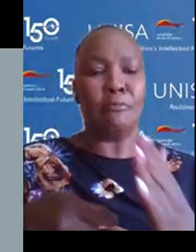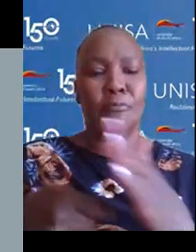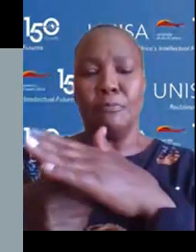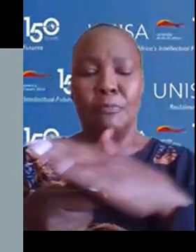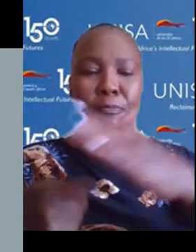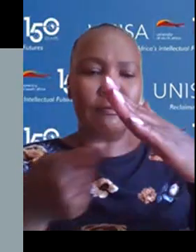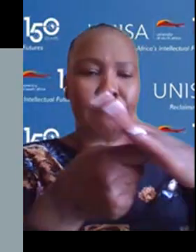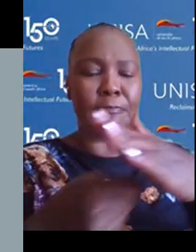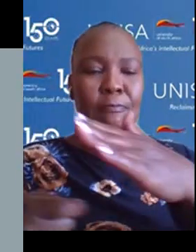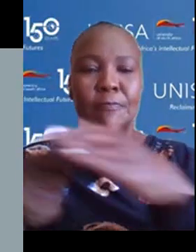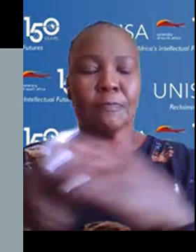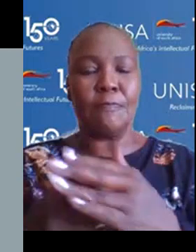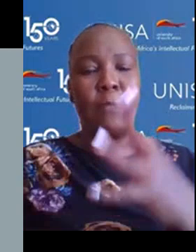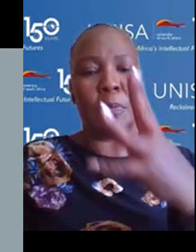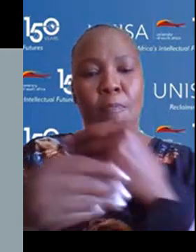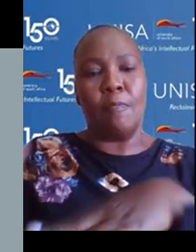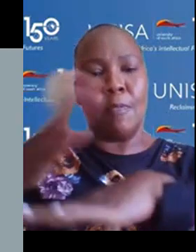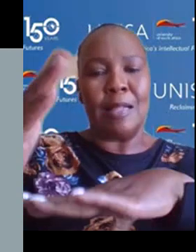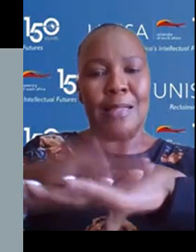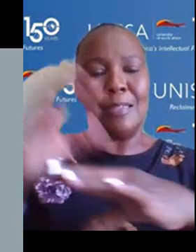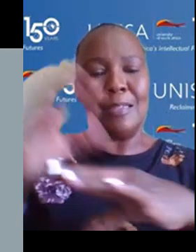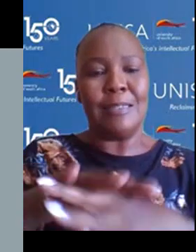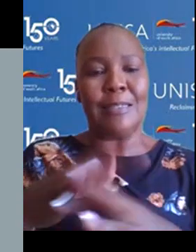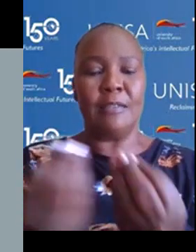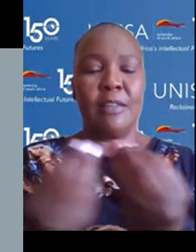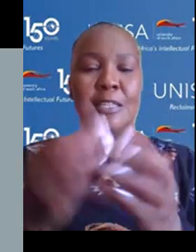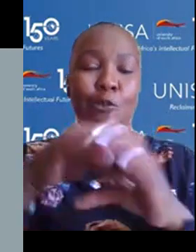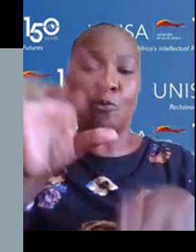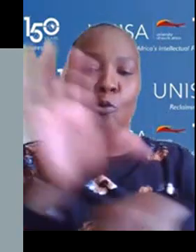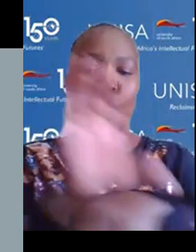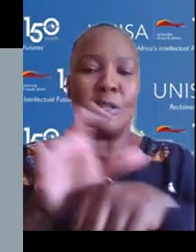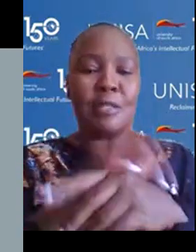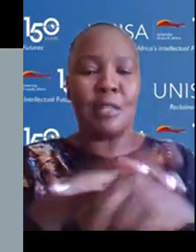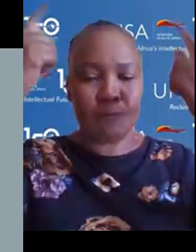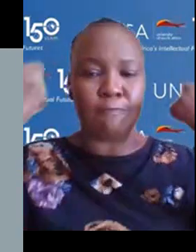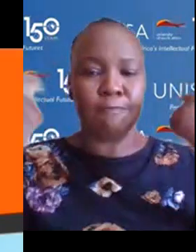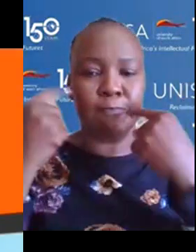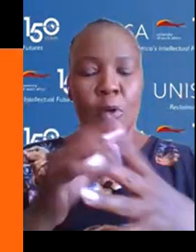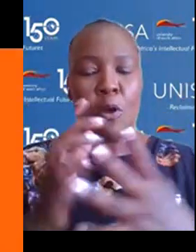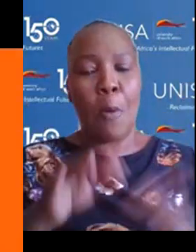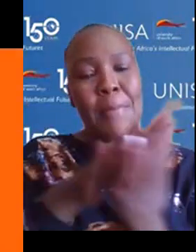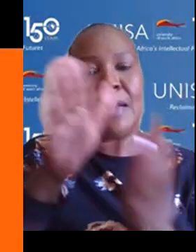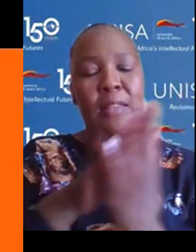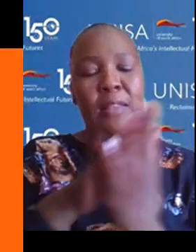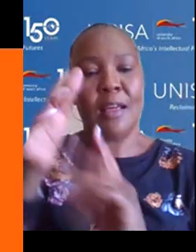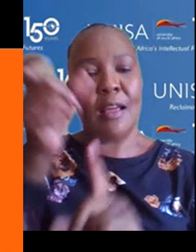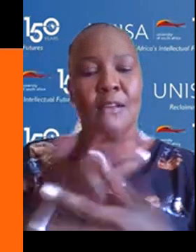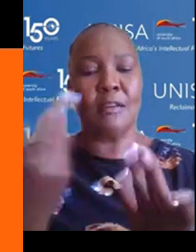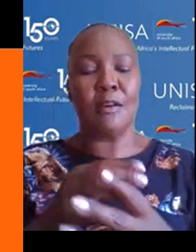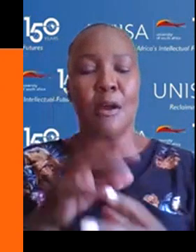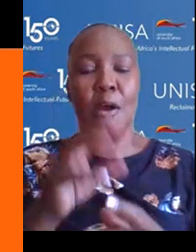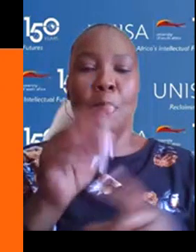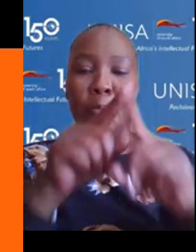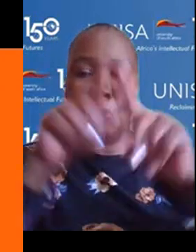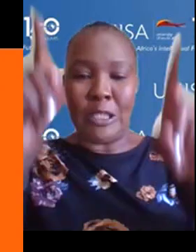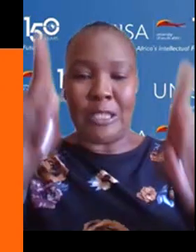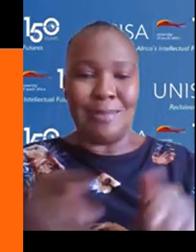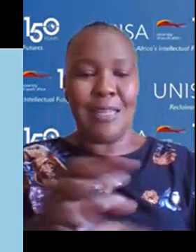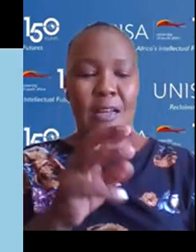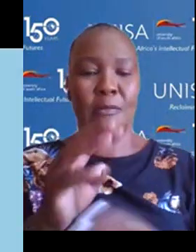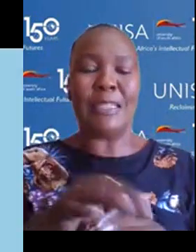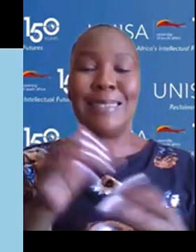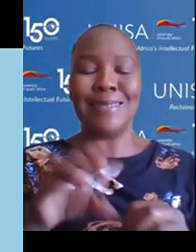plug additional components or devices into your computer, like headphones or a printer. The monitor, sometimes referred to as the